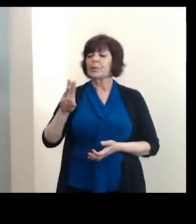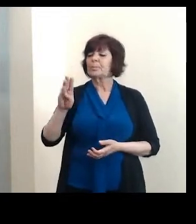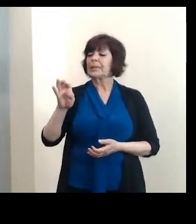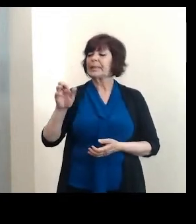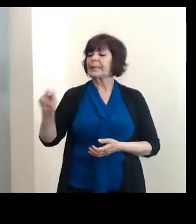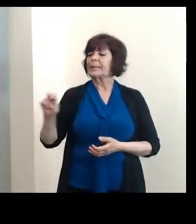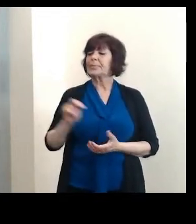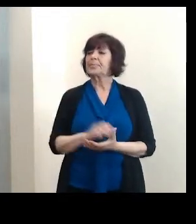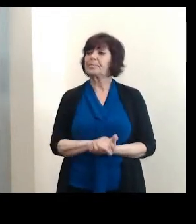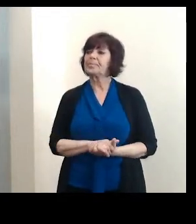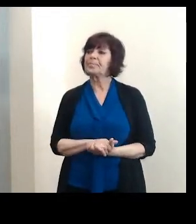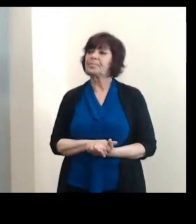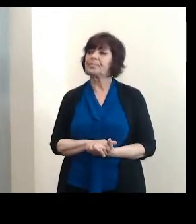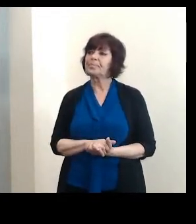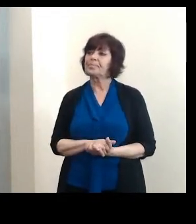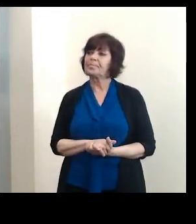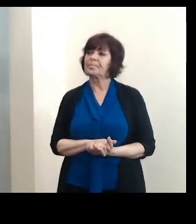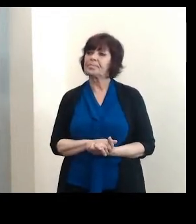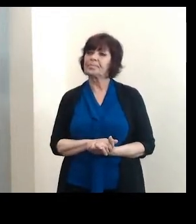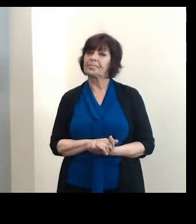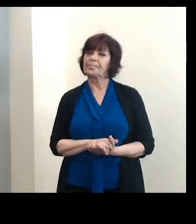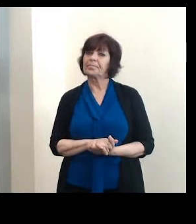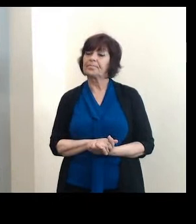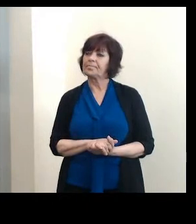WBEN, Mike Baggerman.